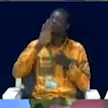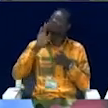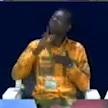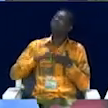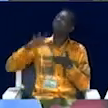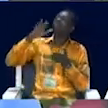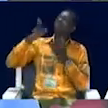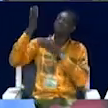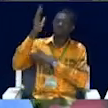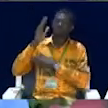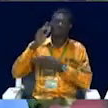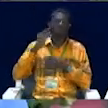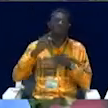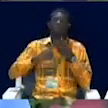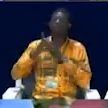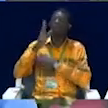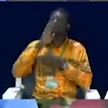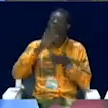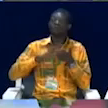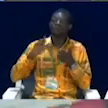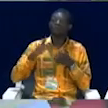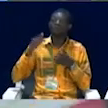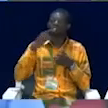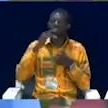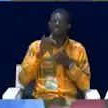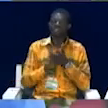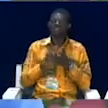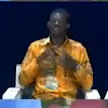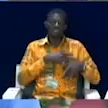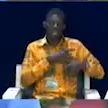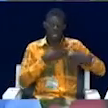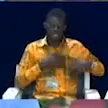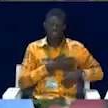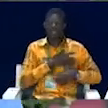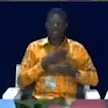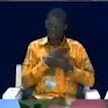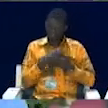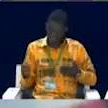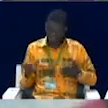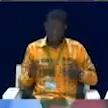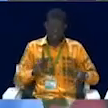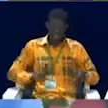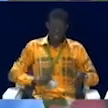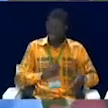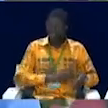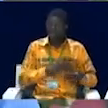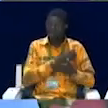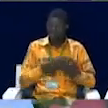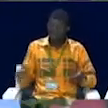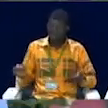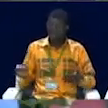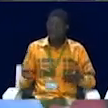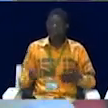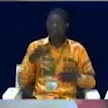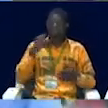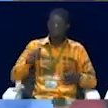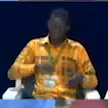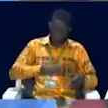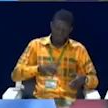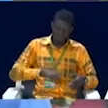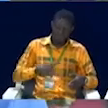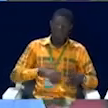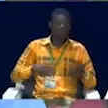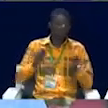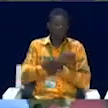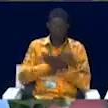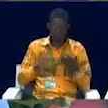glory. The person that they say his heart has failed, the kidney has failed, the liver has